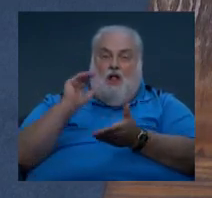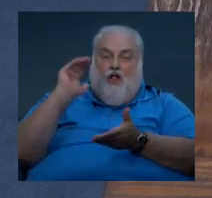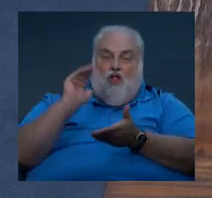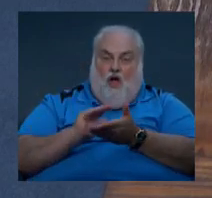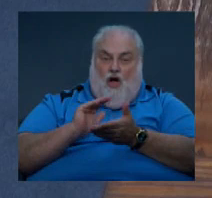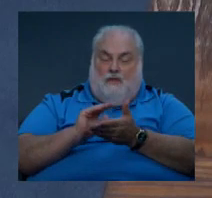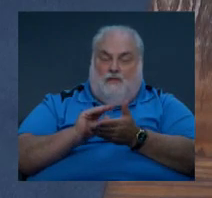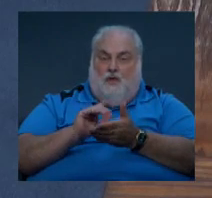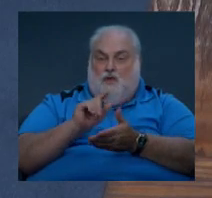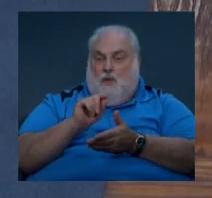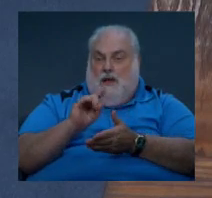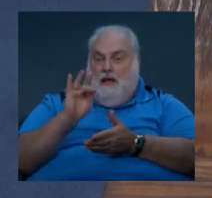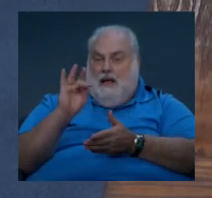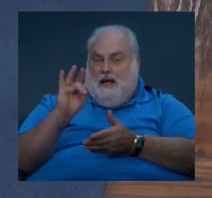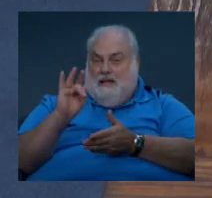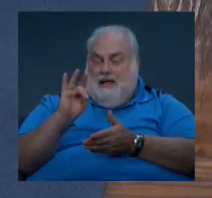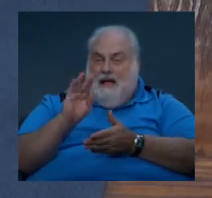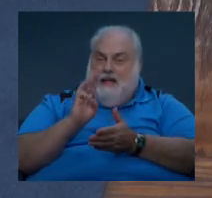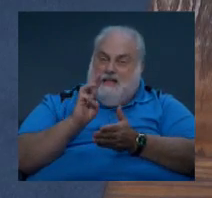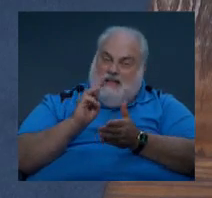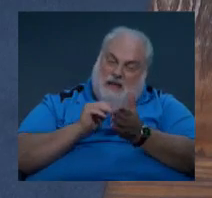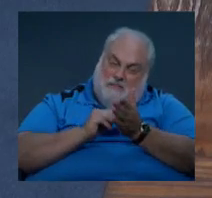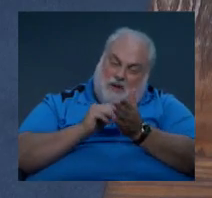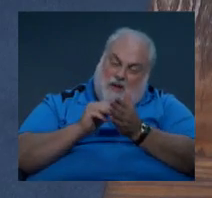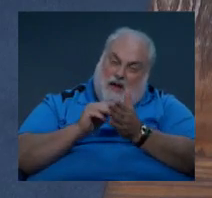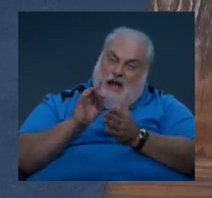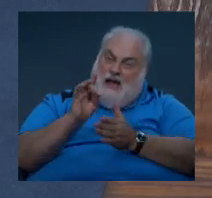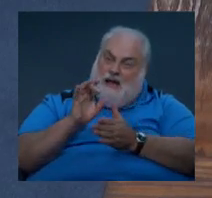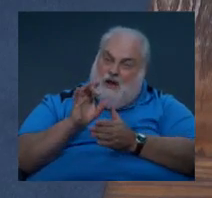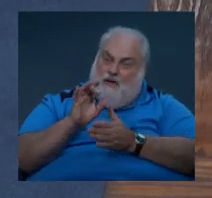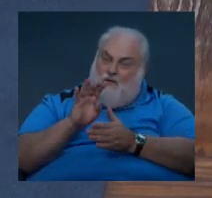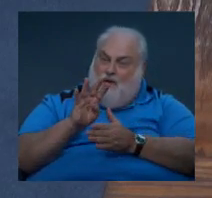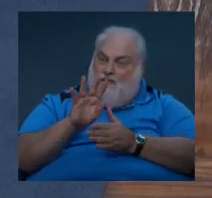2018 year is